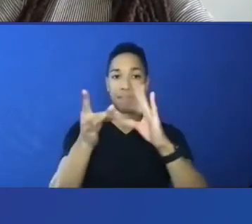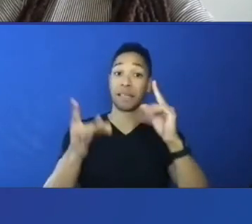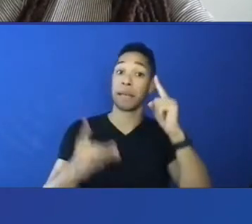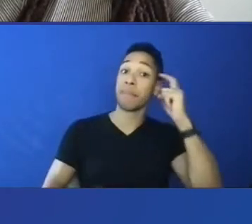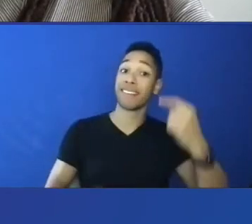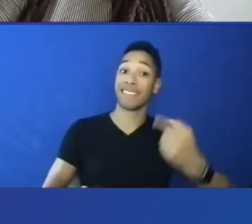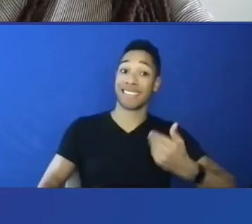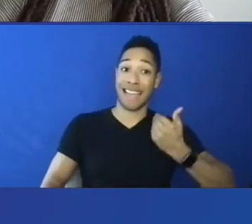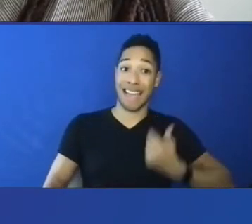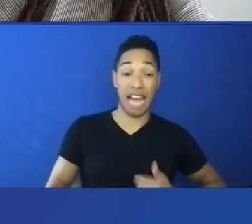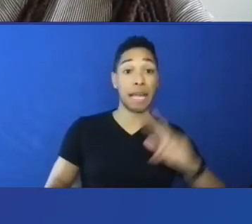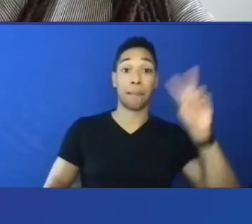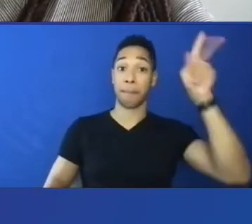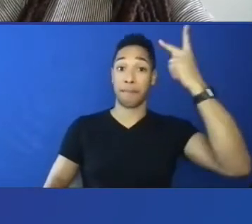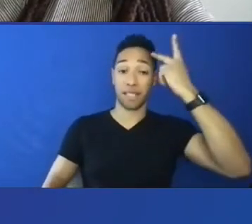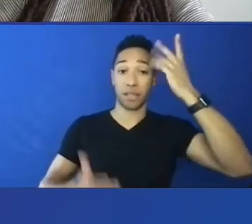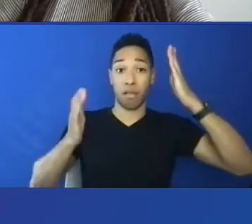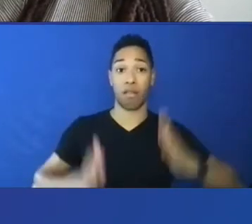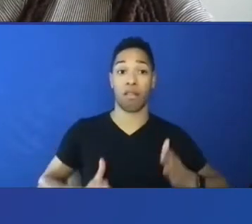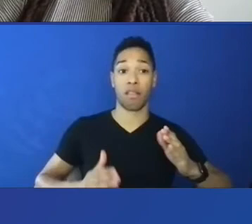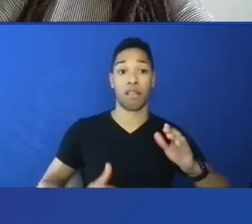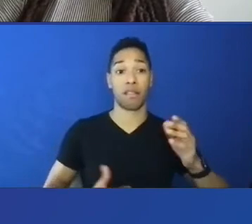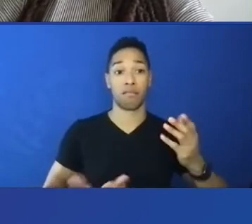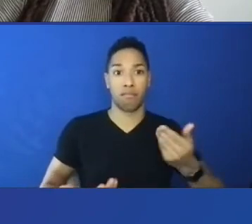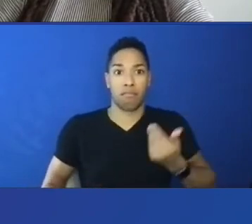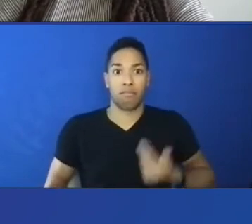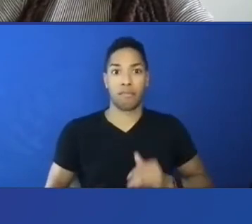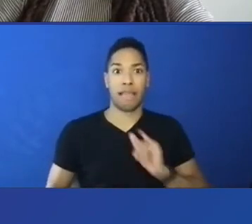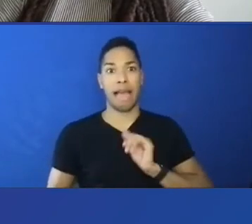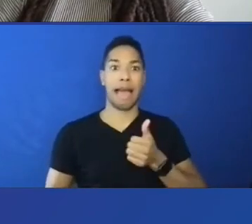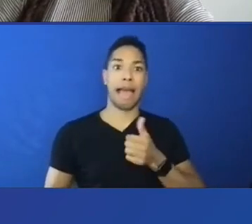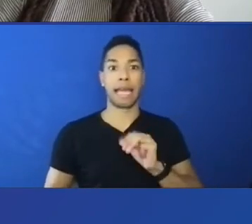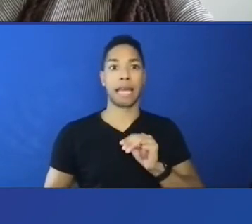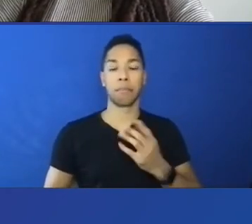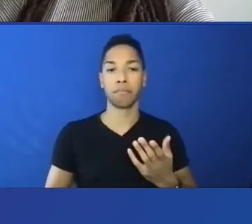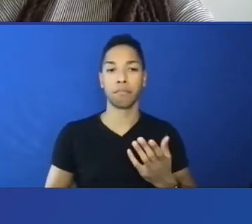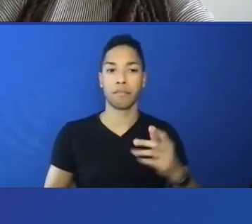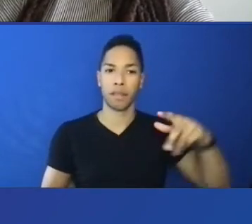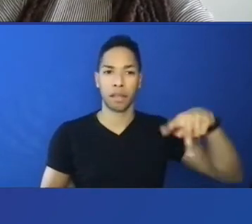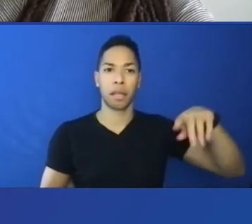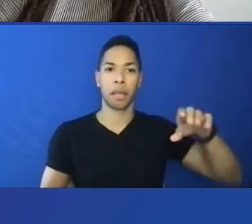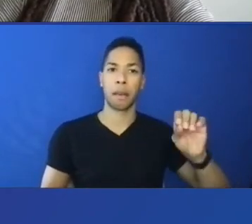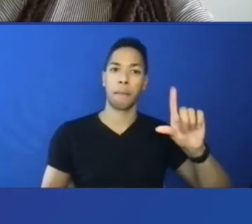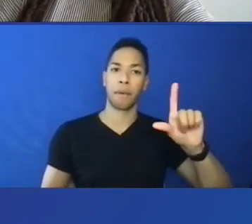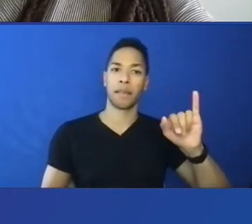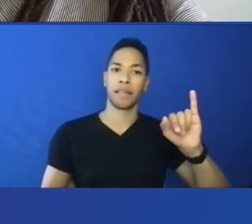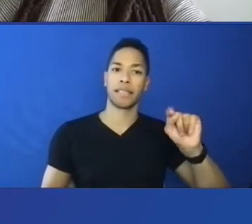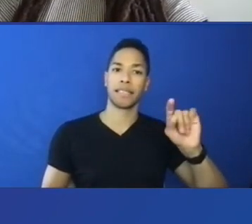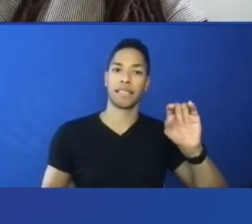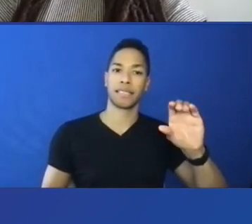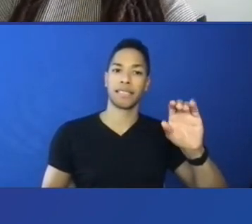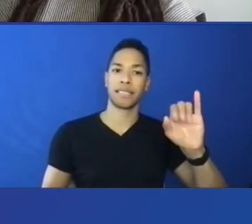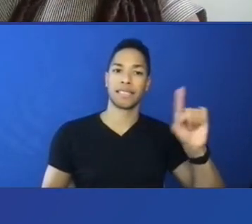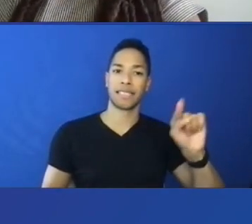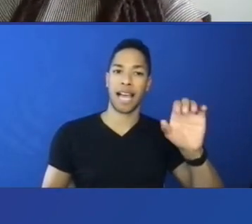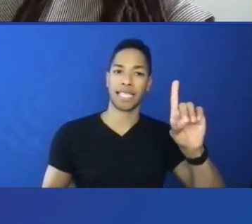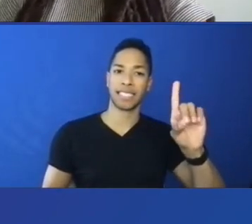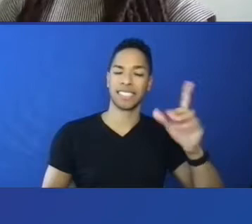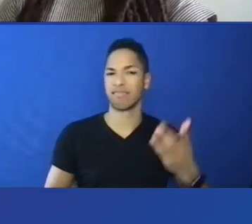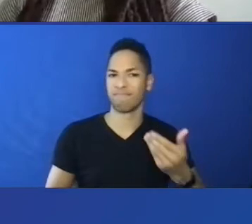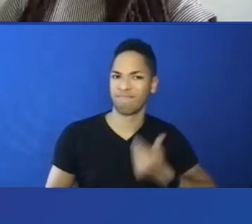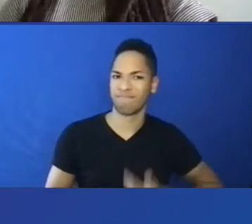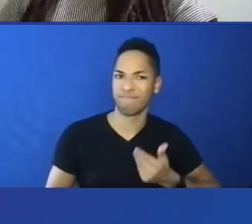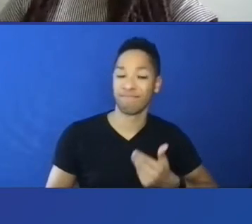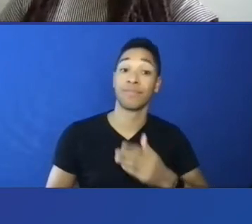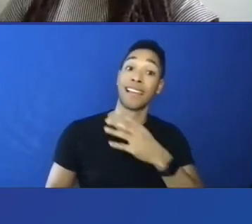am politicized, just I am. And so one of the things for me is I have, and it is throughout my